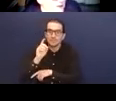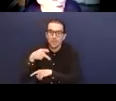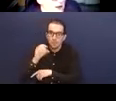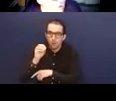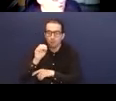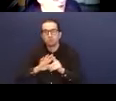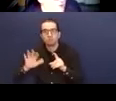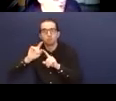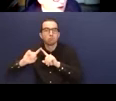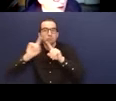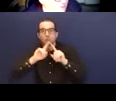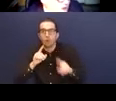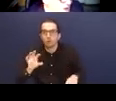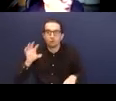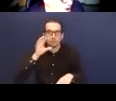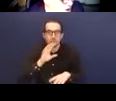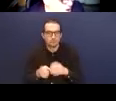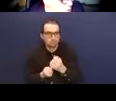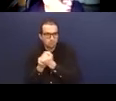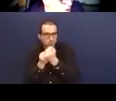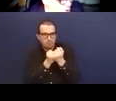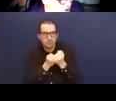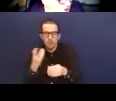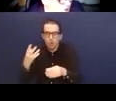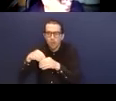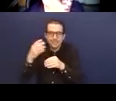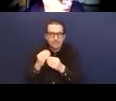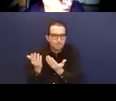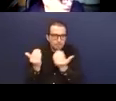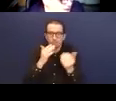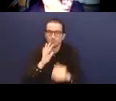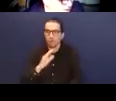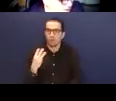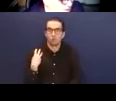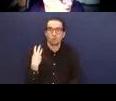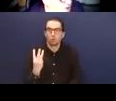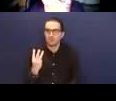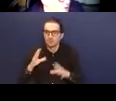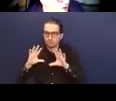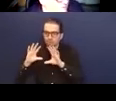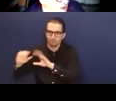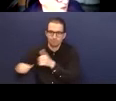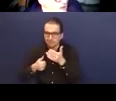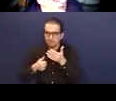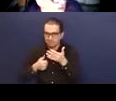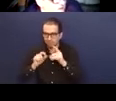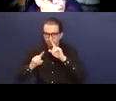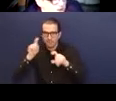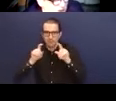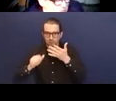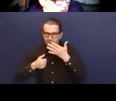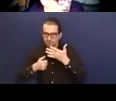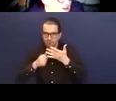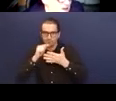and carried out regional training with the Washington Group and the regional body. They developed